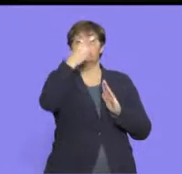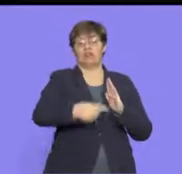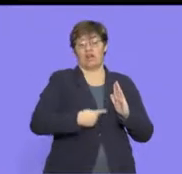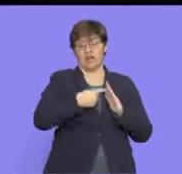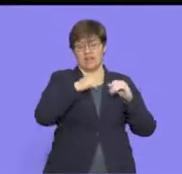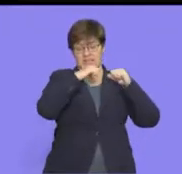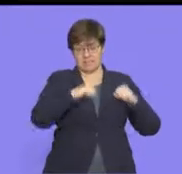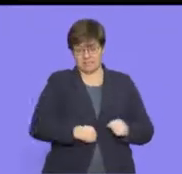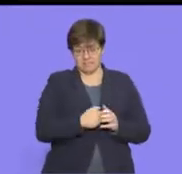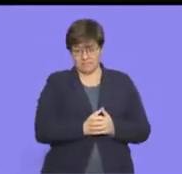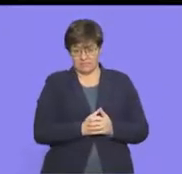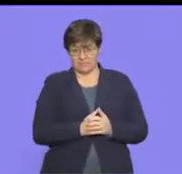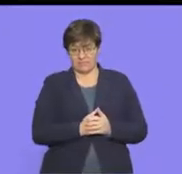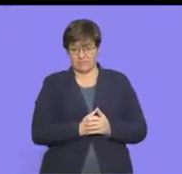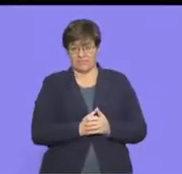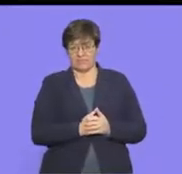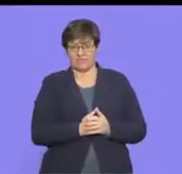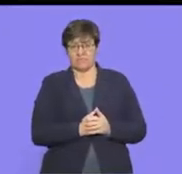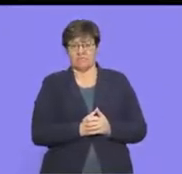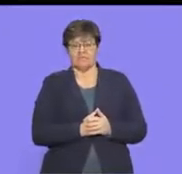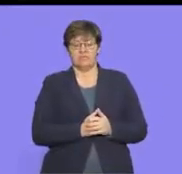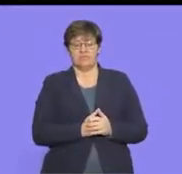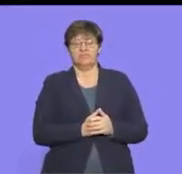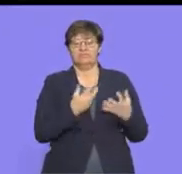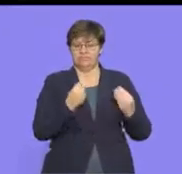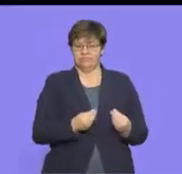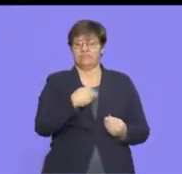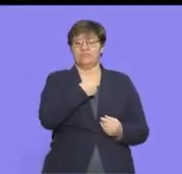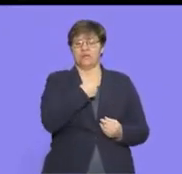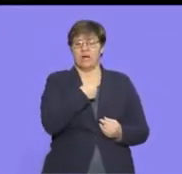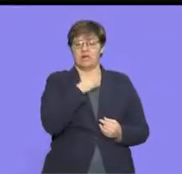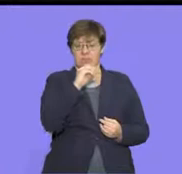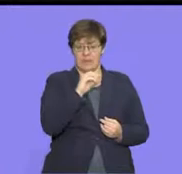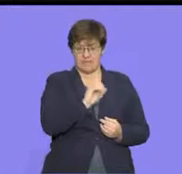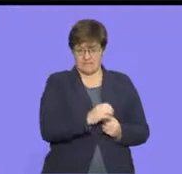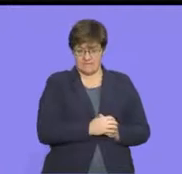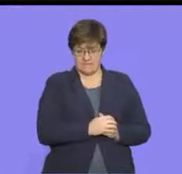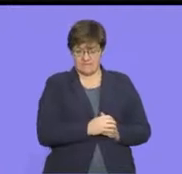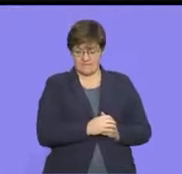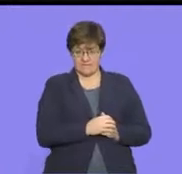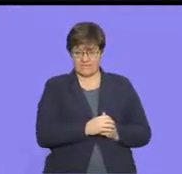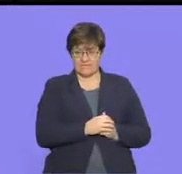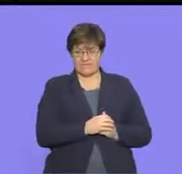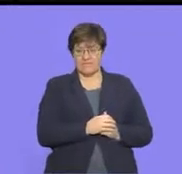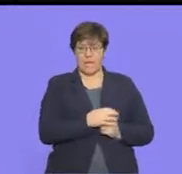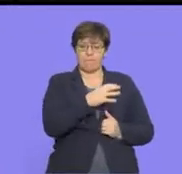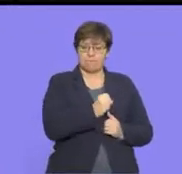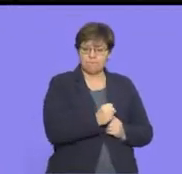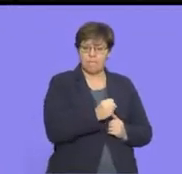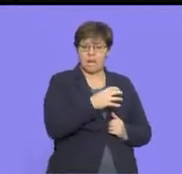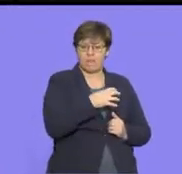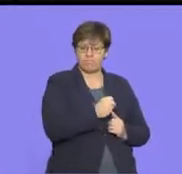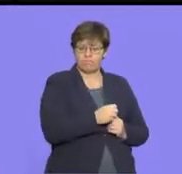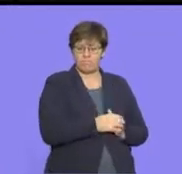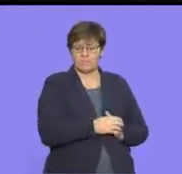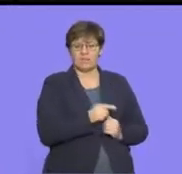circulatory system. And it simply means that we have a little heart, a little pumping mechanism. Don't